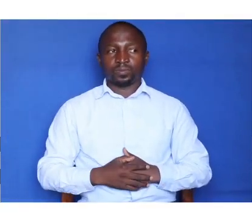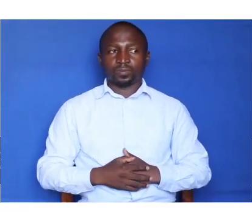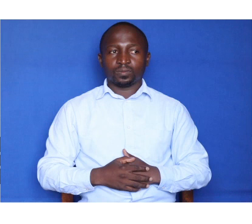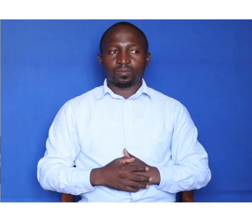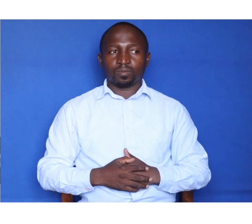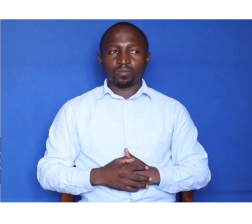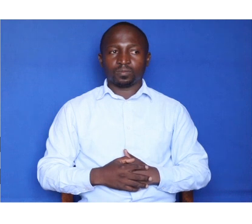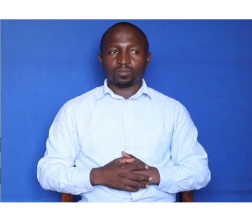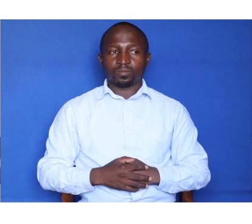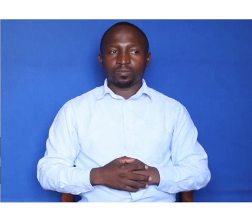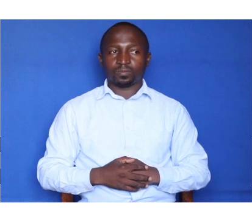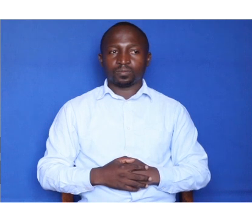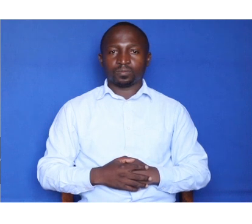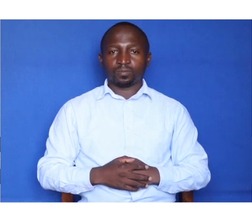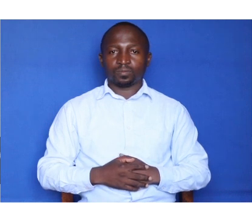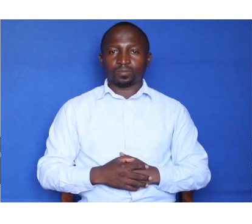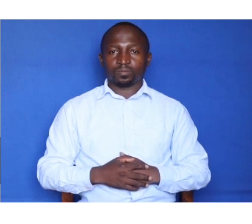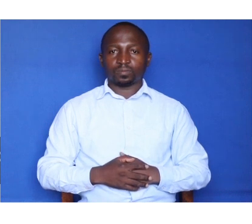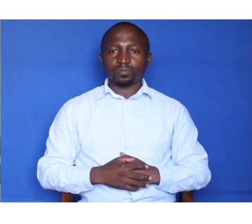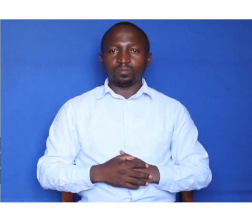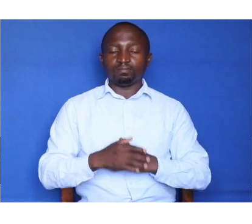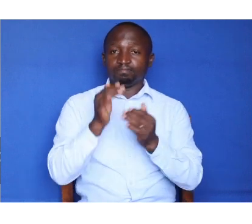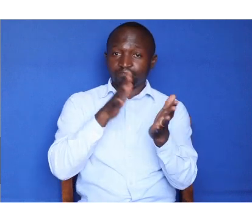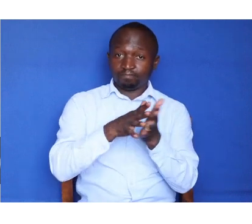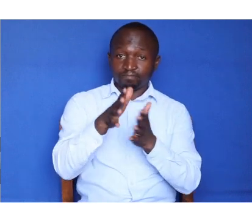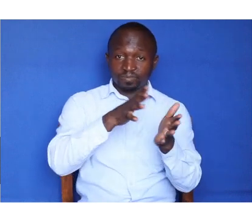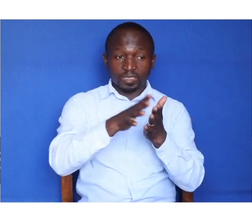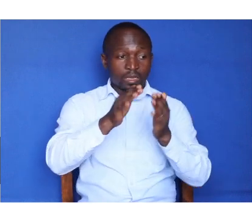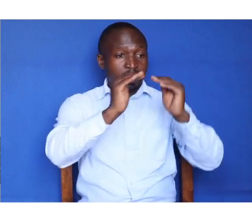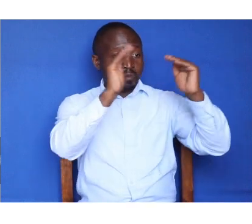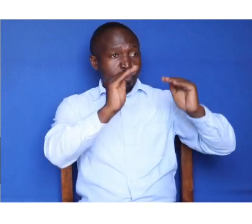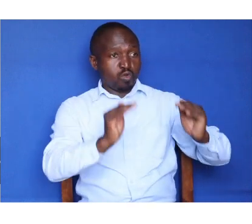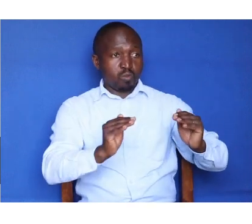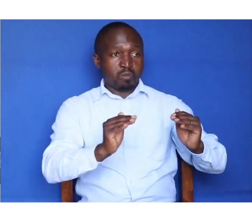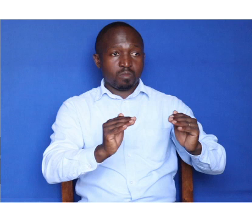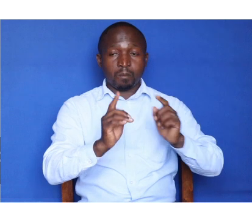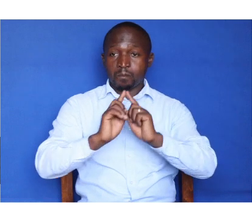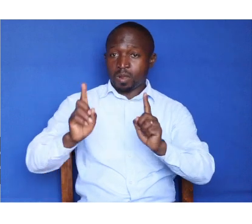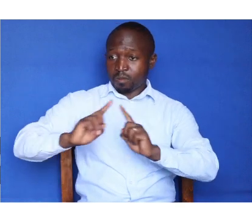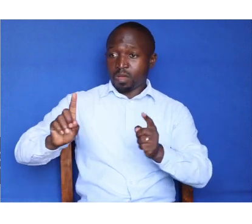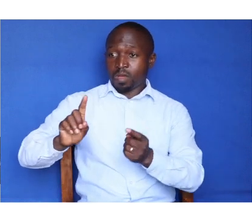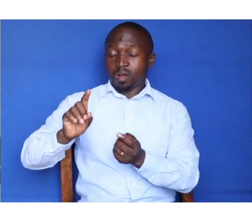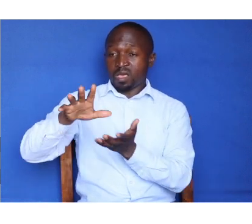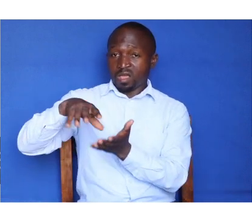itself is, account for the resultant landforms related to river rejuvenation.